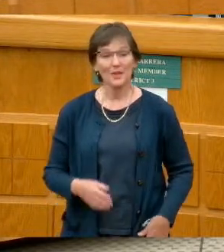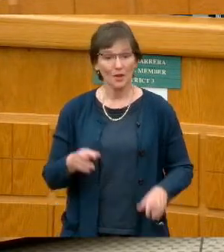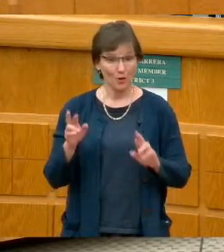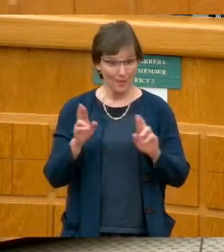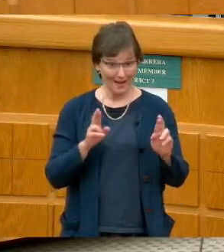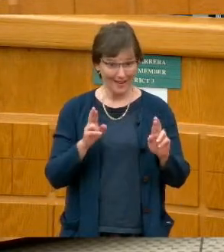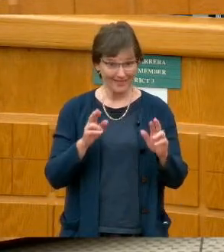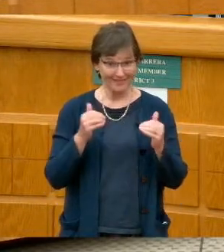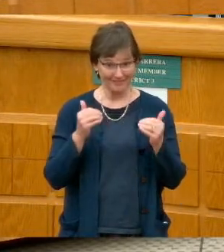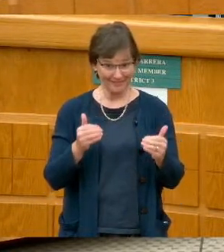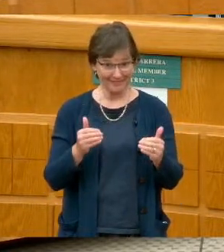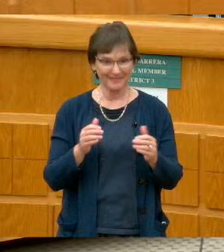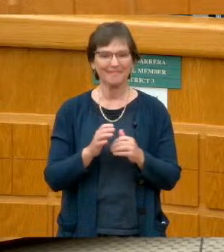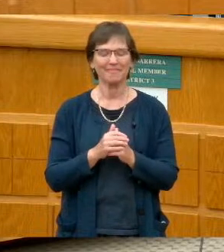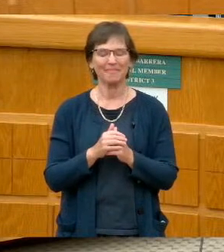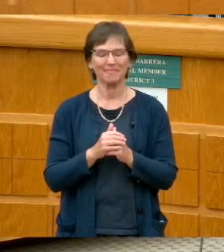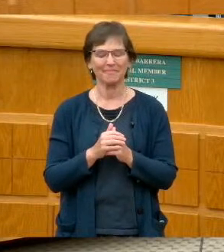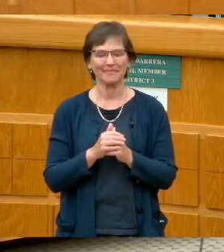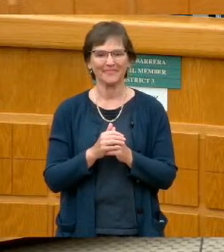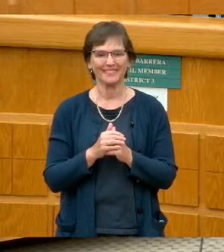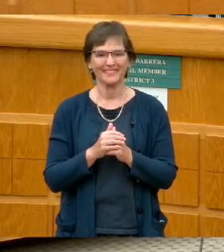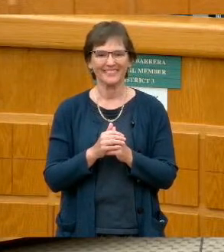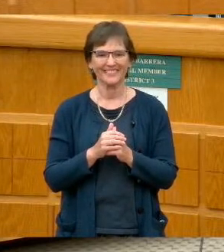Are you ready? All right.